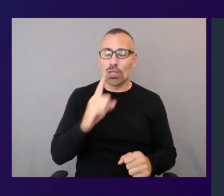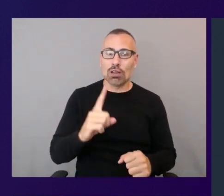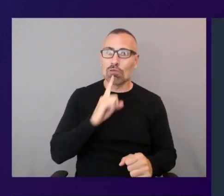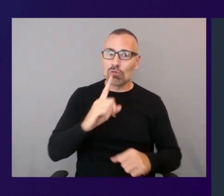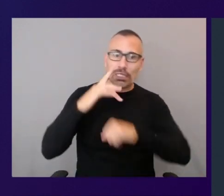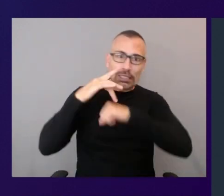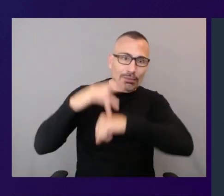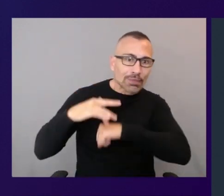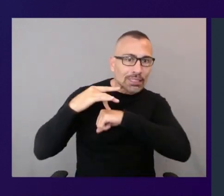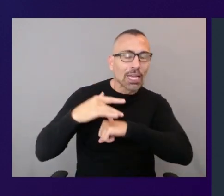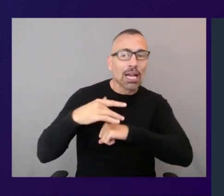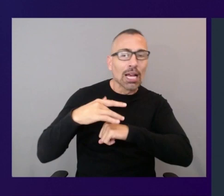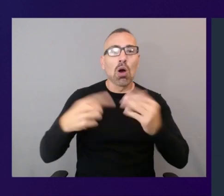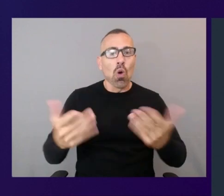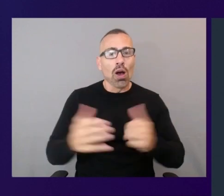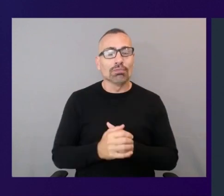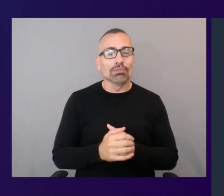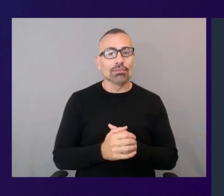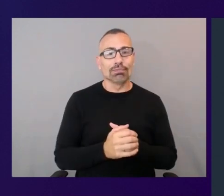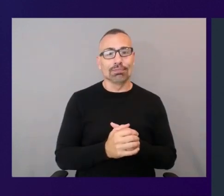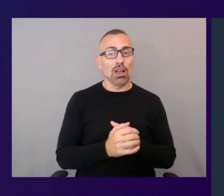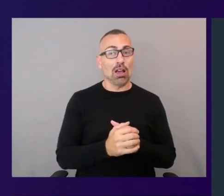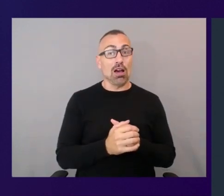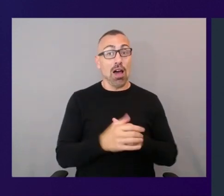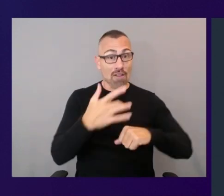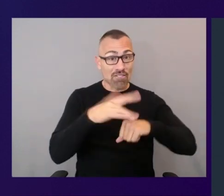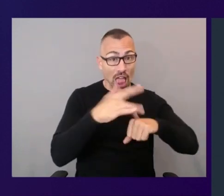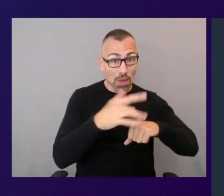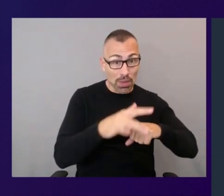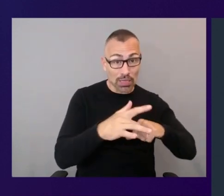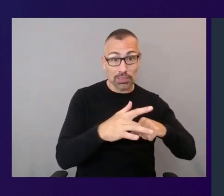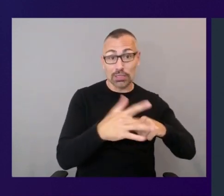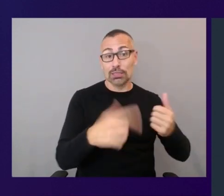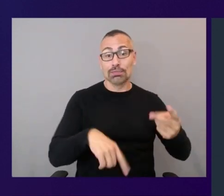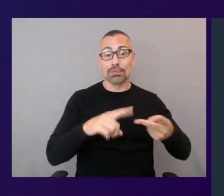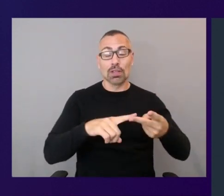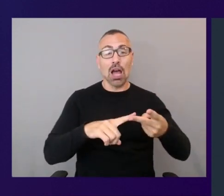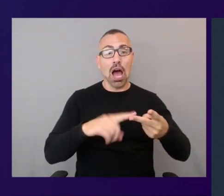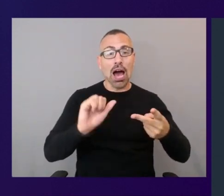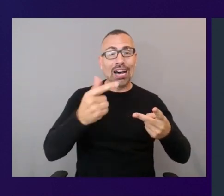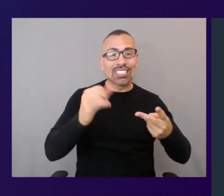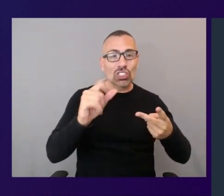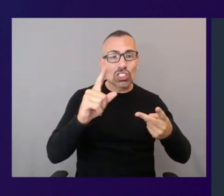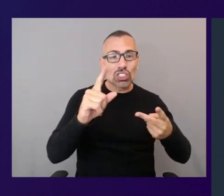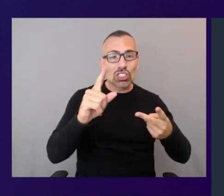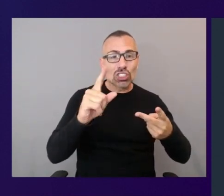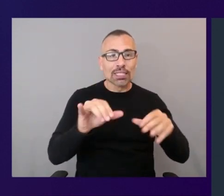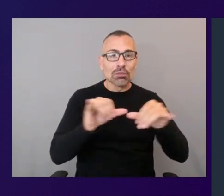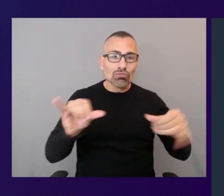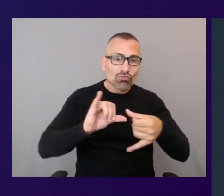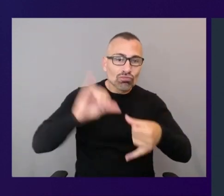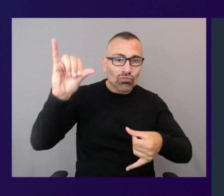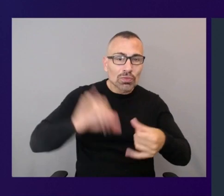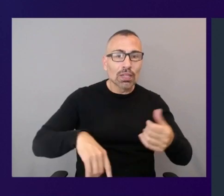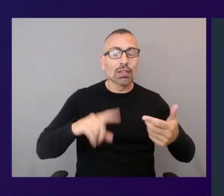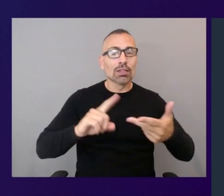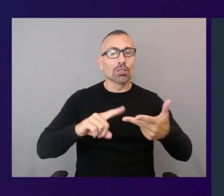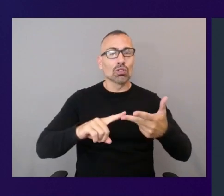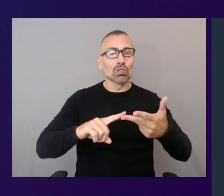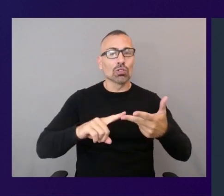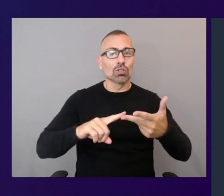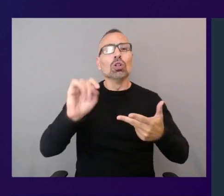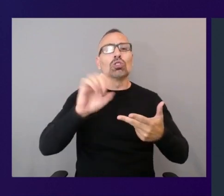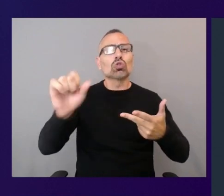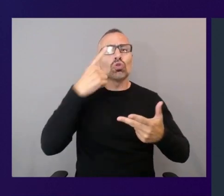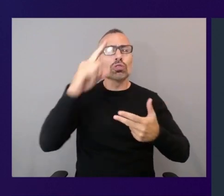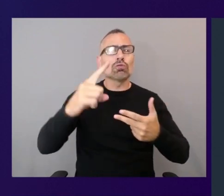over agility, that ability to scale up and scale down. We offer tools like the AWS Cost Optimizer, which allows customers to